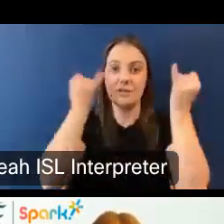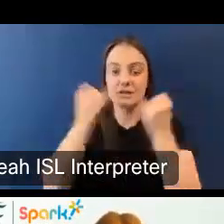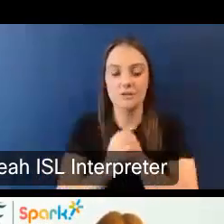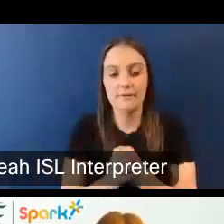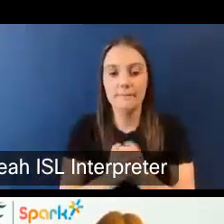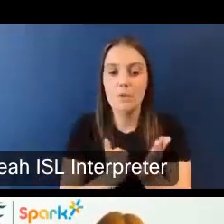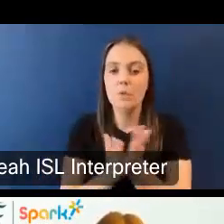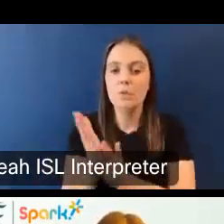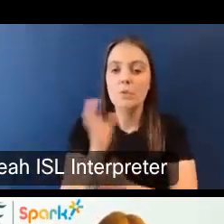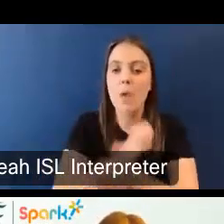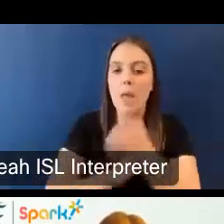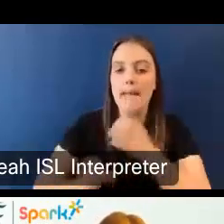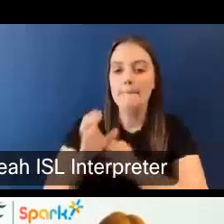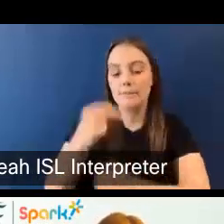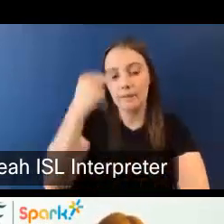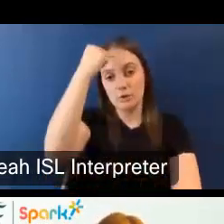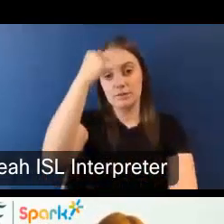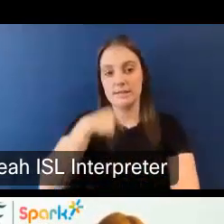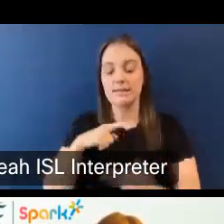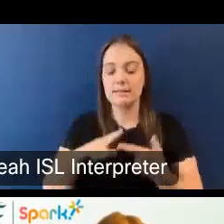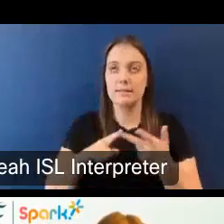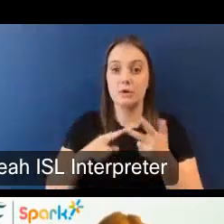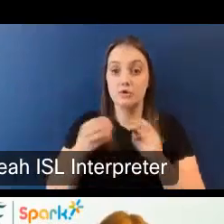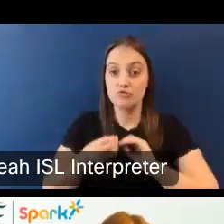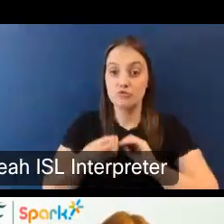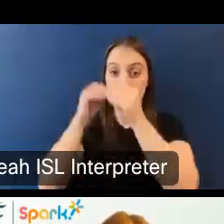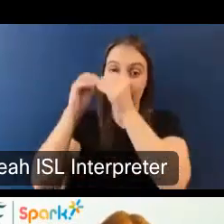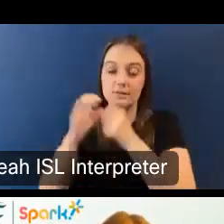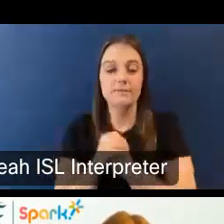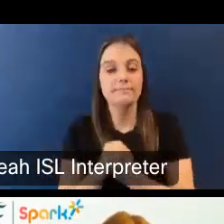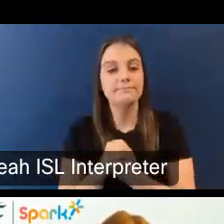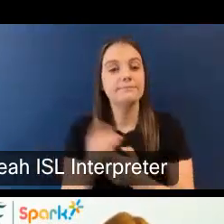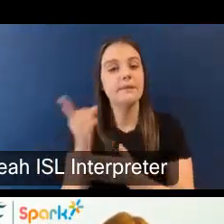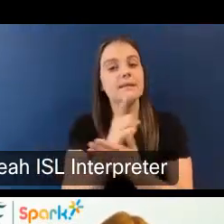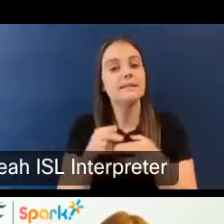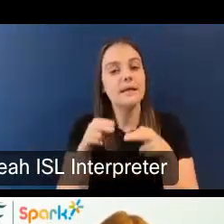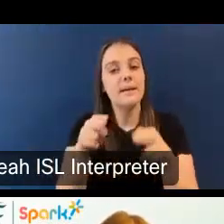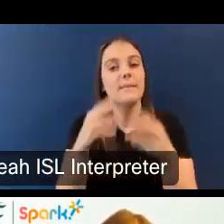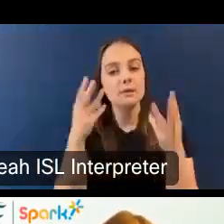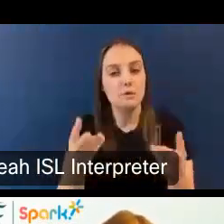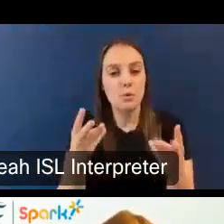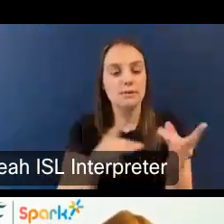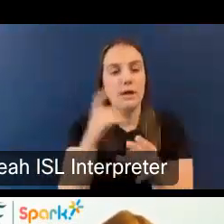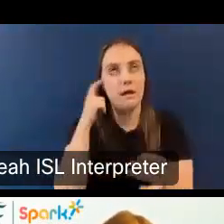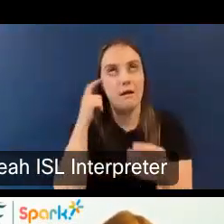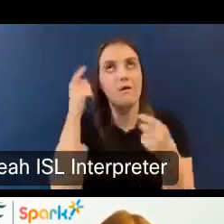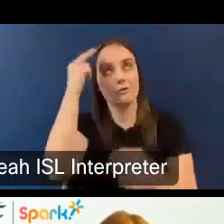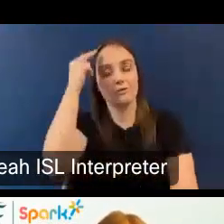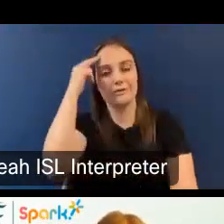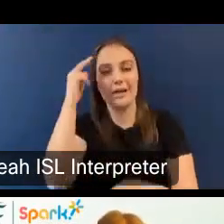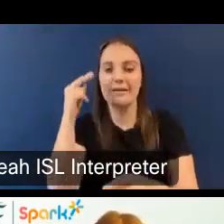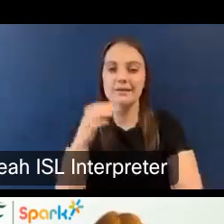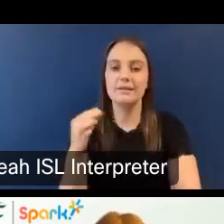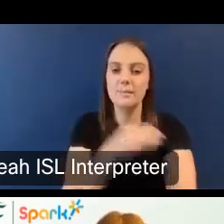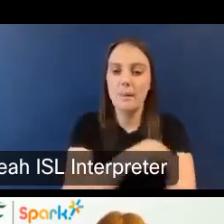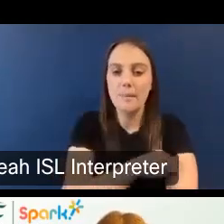and creativity. So the design methods, they aim to make sense of those wicked problems that are often complicated by human